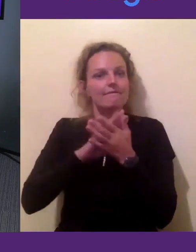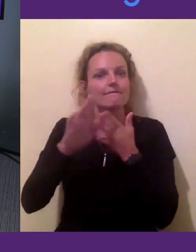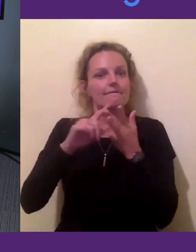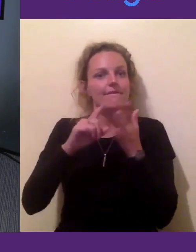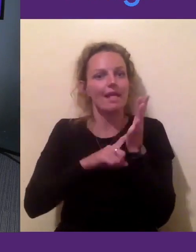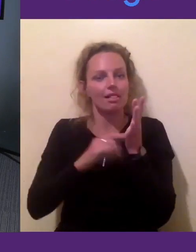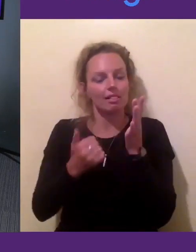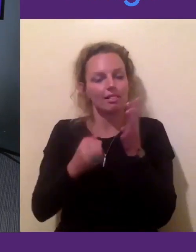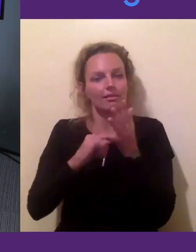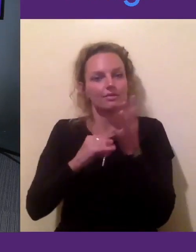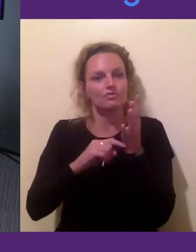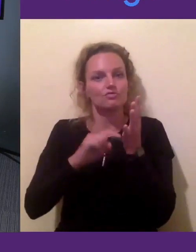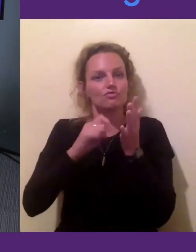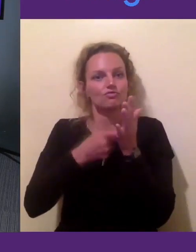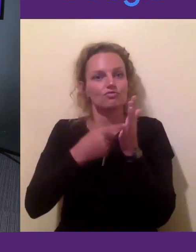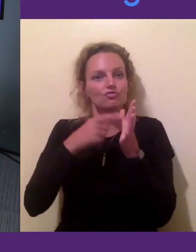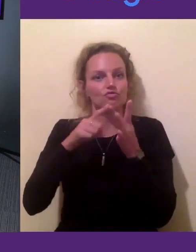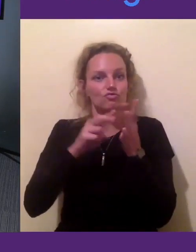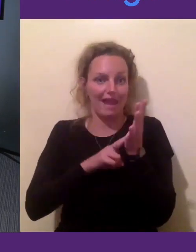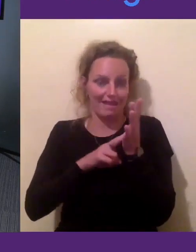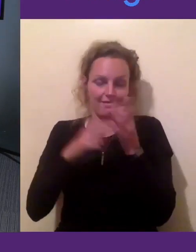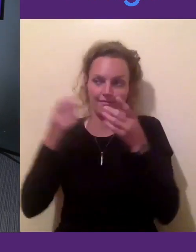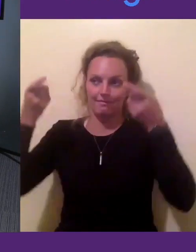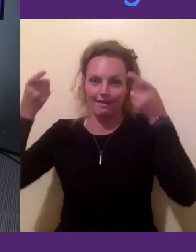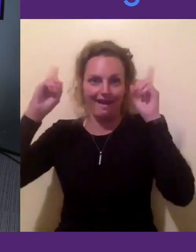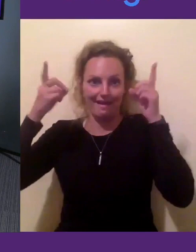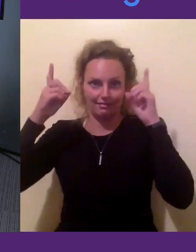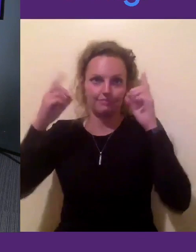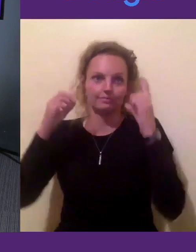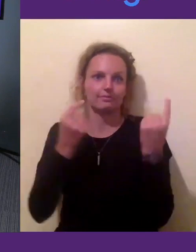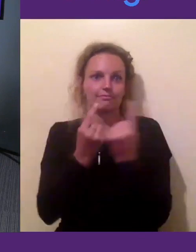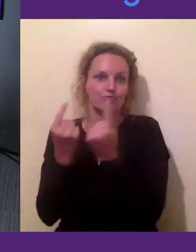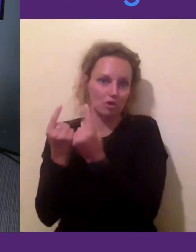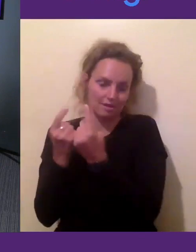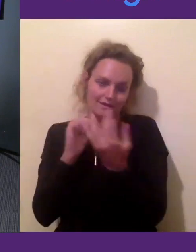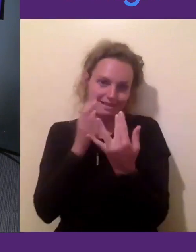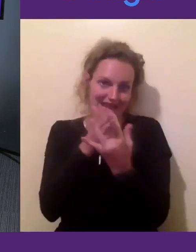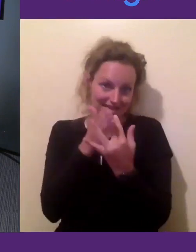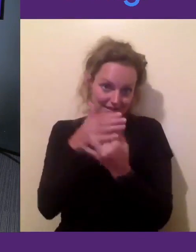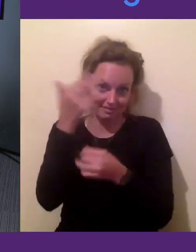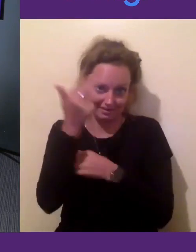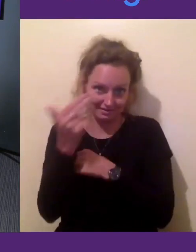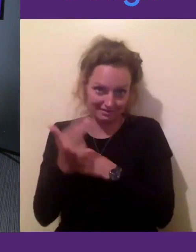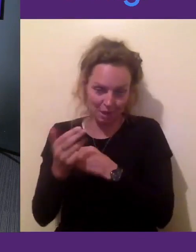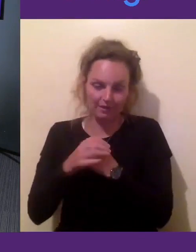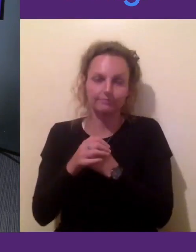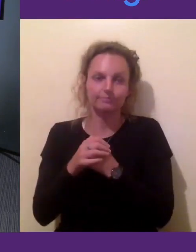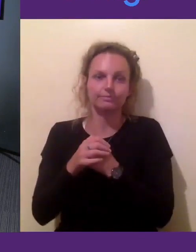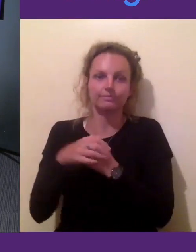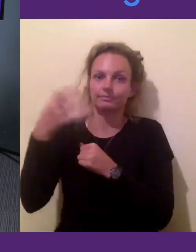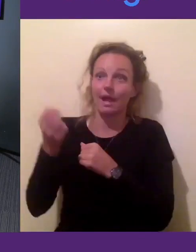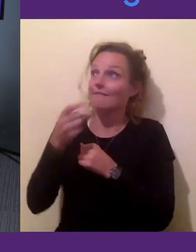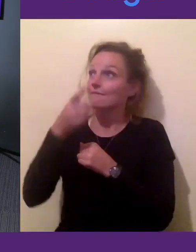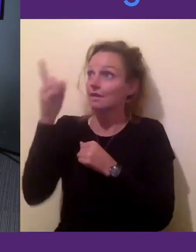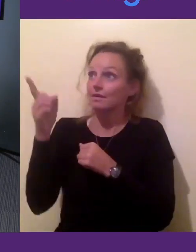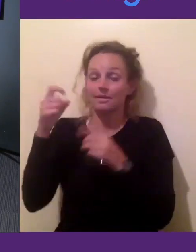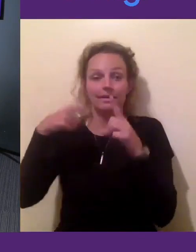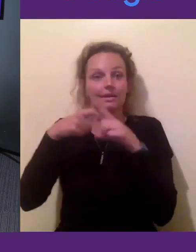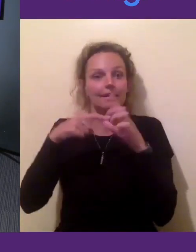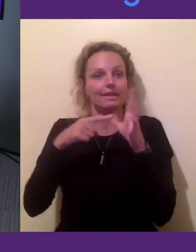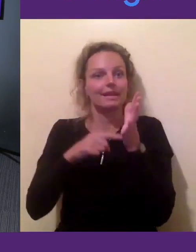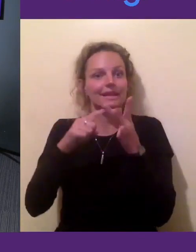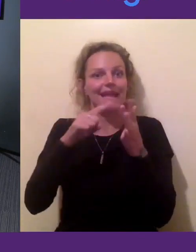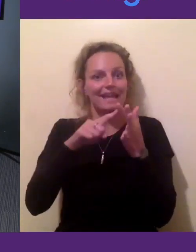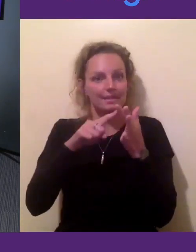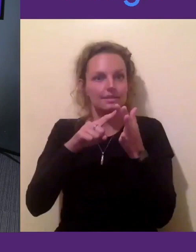access and design at Miro. We have Katie Dickerson from RNID, who is a service designer, and it